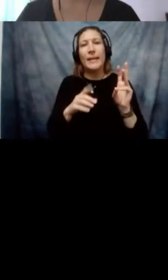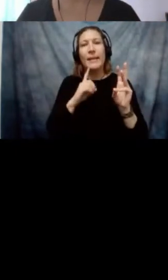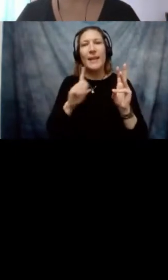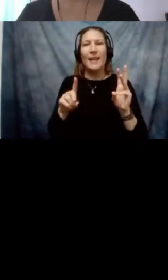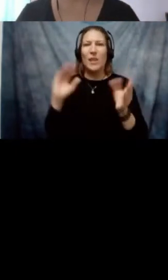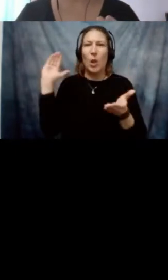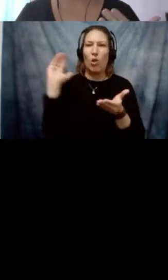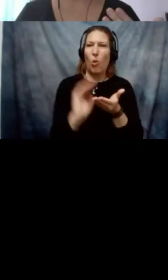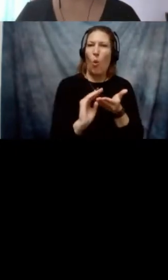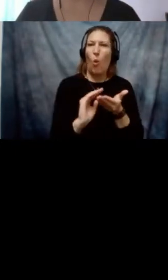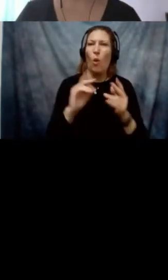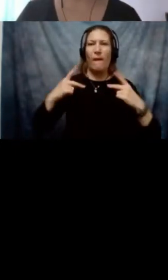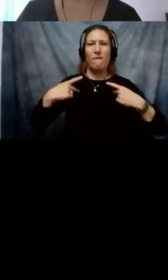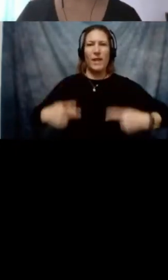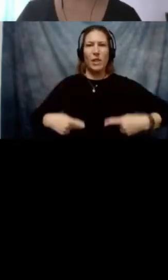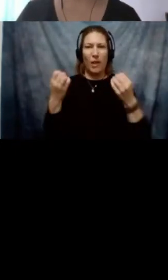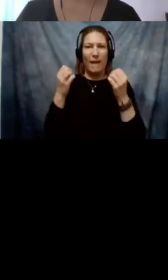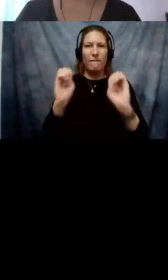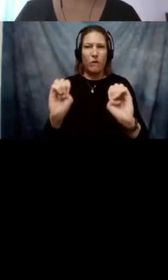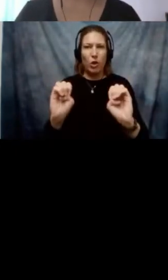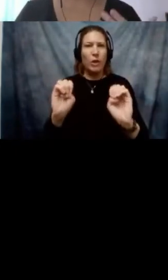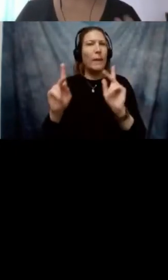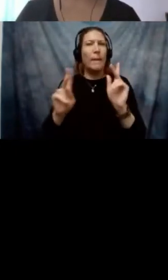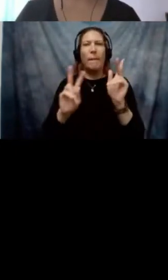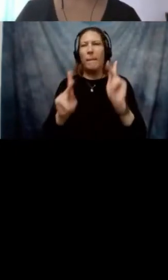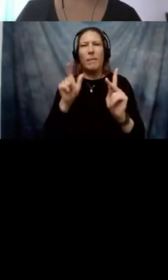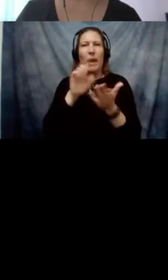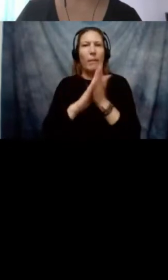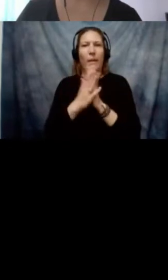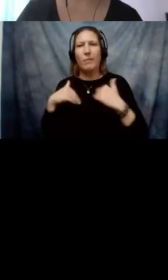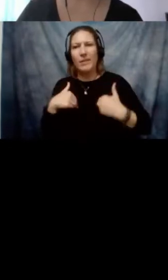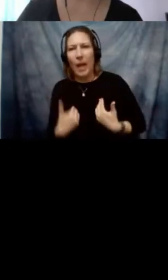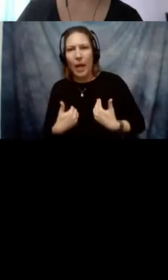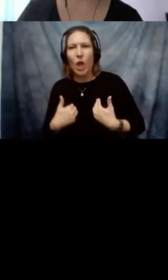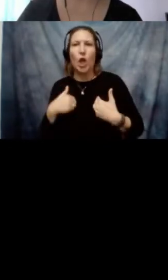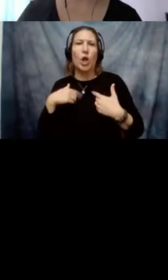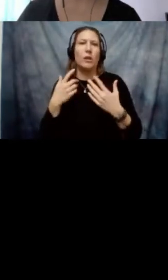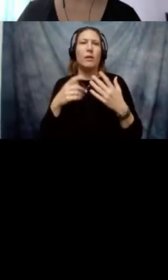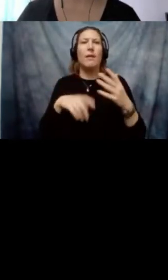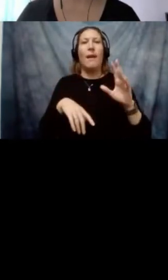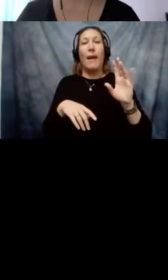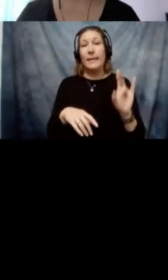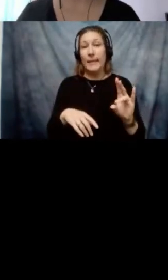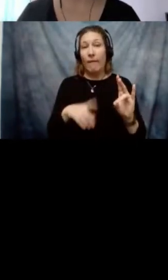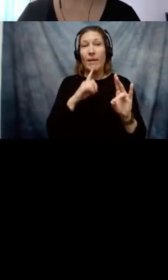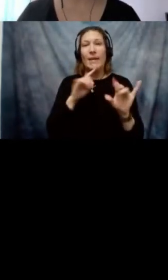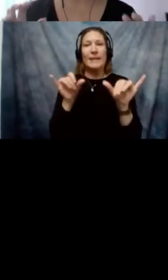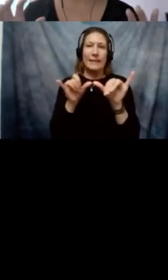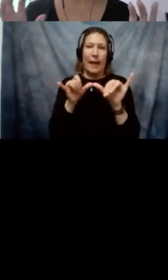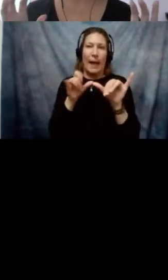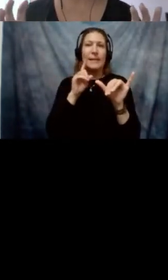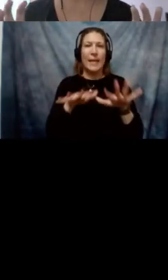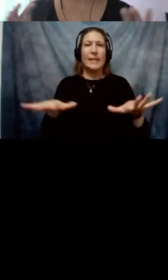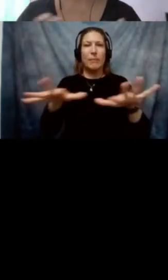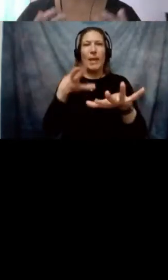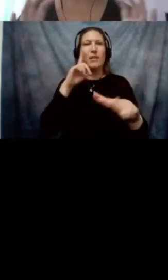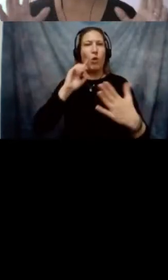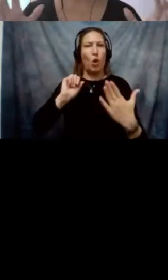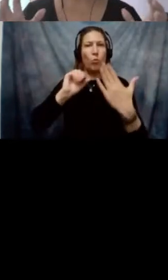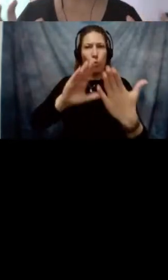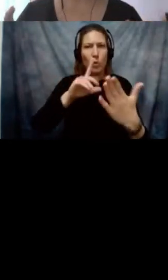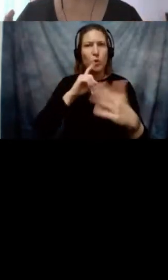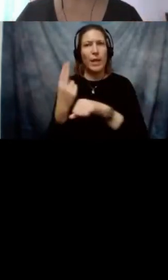minimizing the chance of fatigue. And the last thing is size and space for approach and use. And this basically means that it's mostly for universal design,